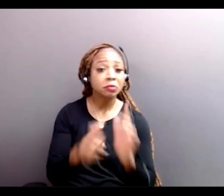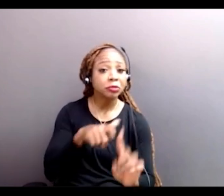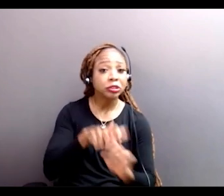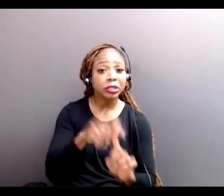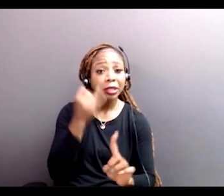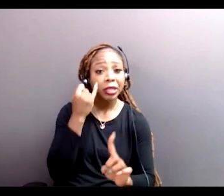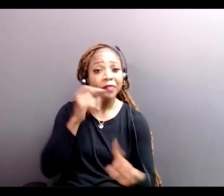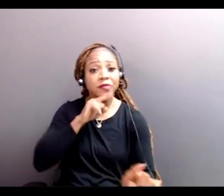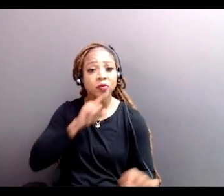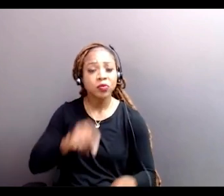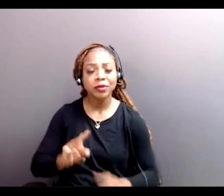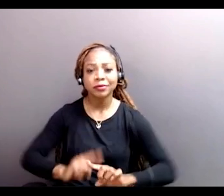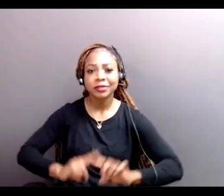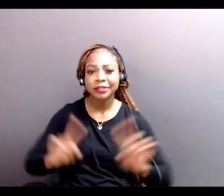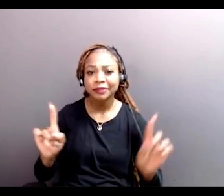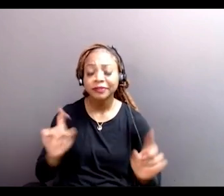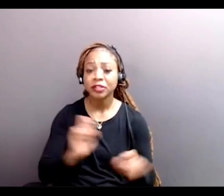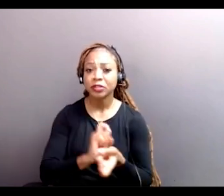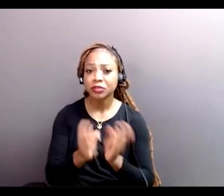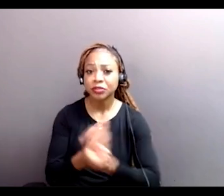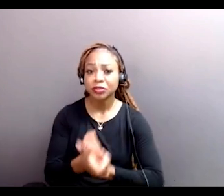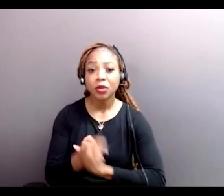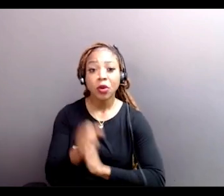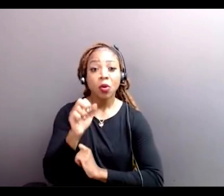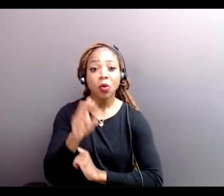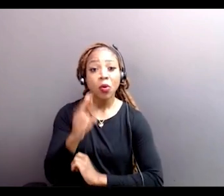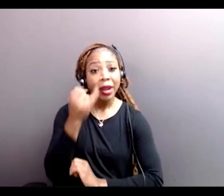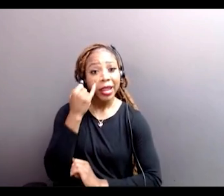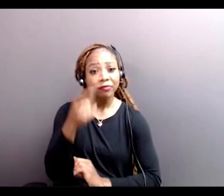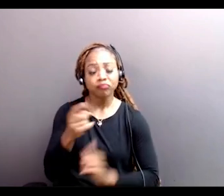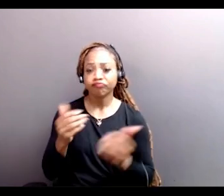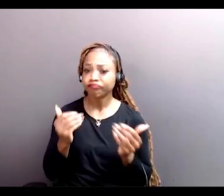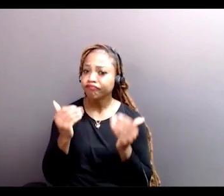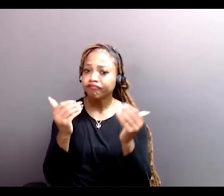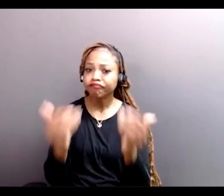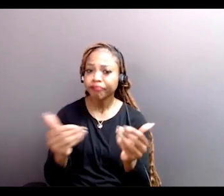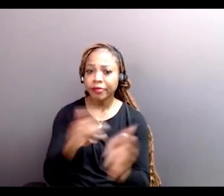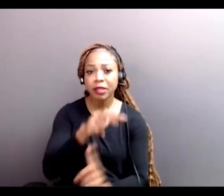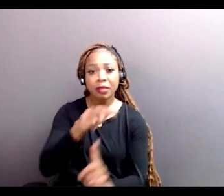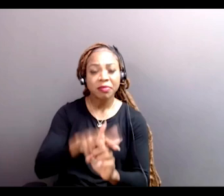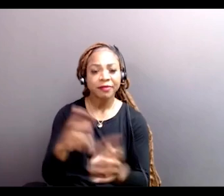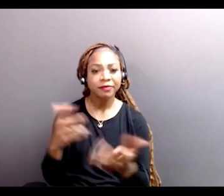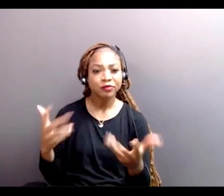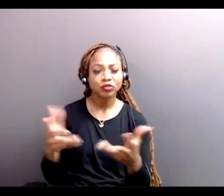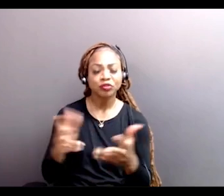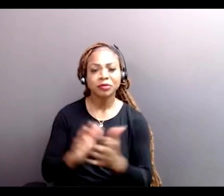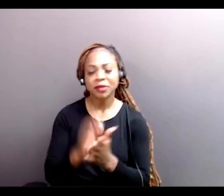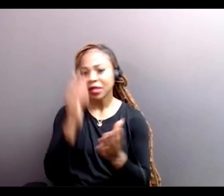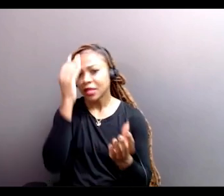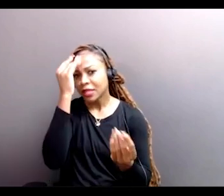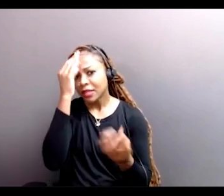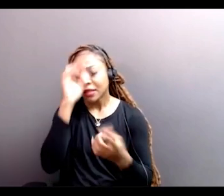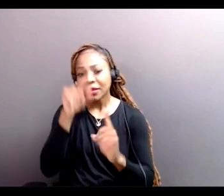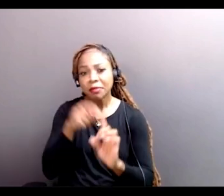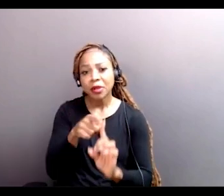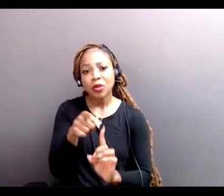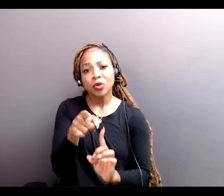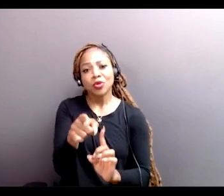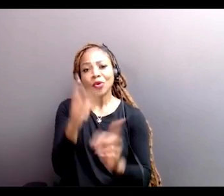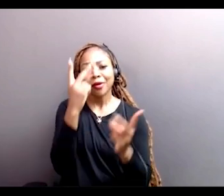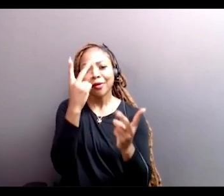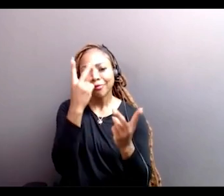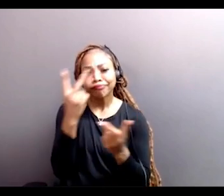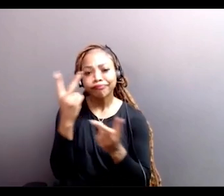you actually have operationalized some of those steps you were going to put into place. Really think about your